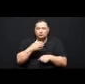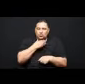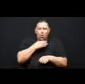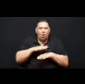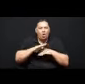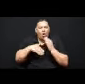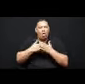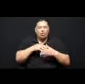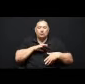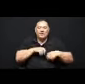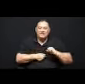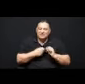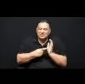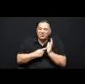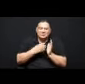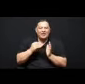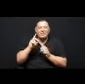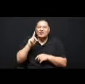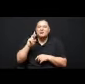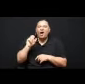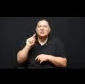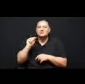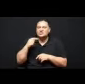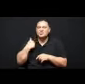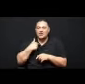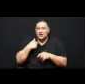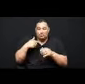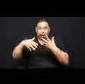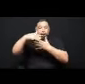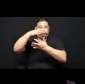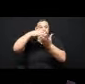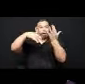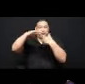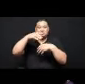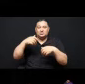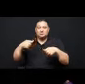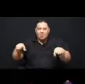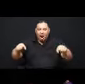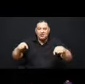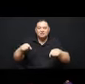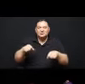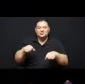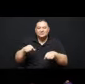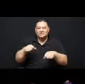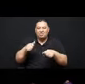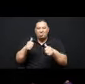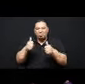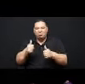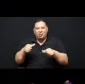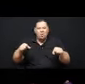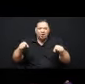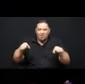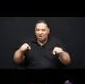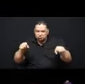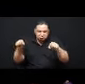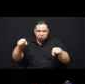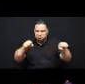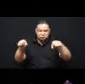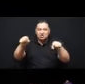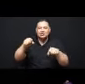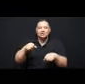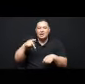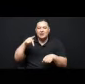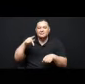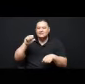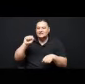kick up riding ramshackle motorbikes among the sagebrush. Petroglyphs. The handprints